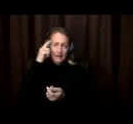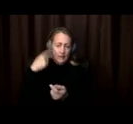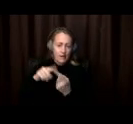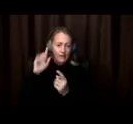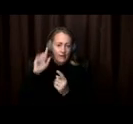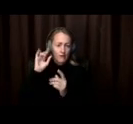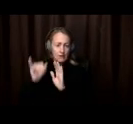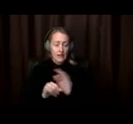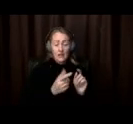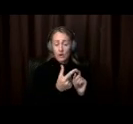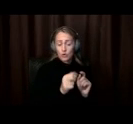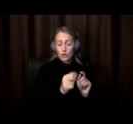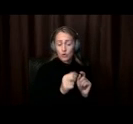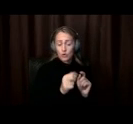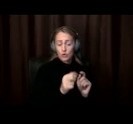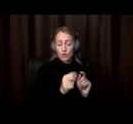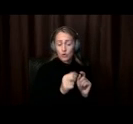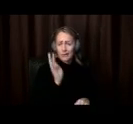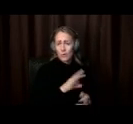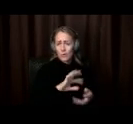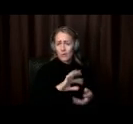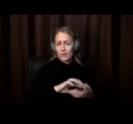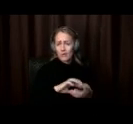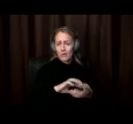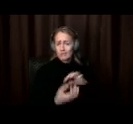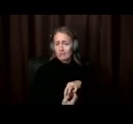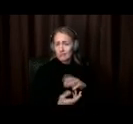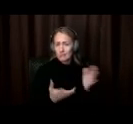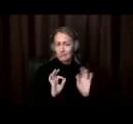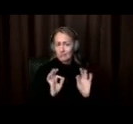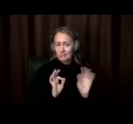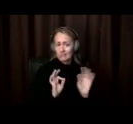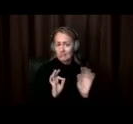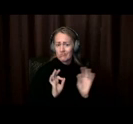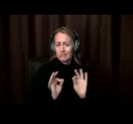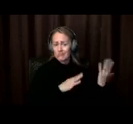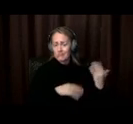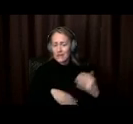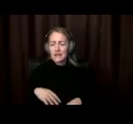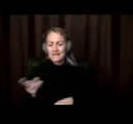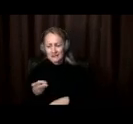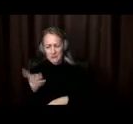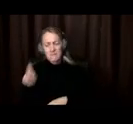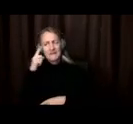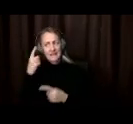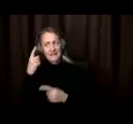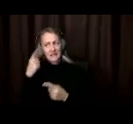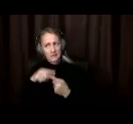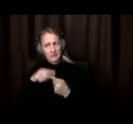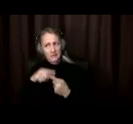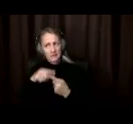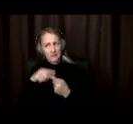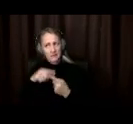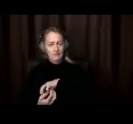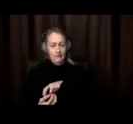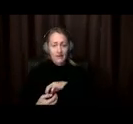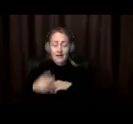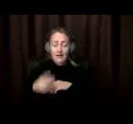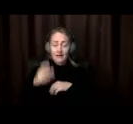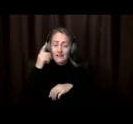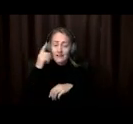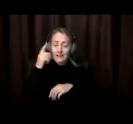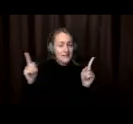she wants to. Life isn't the same for everyone, even for people who share identity characteristics.